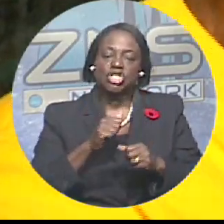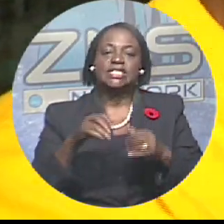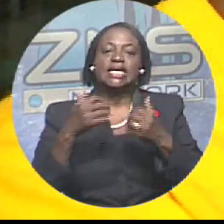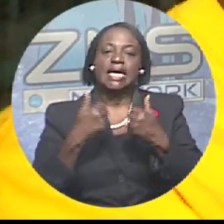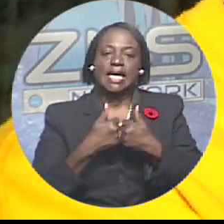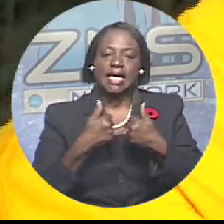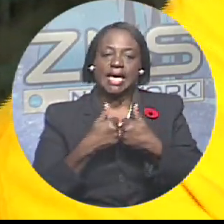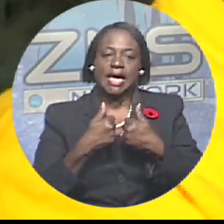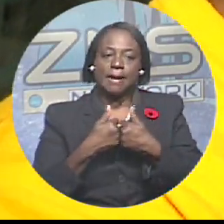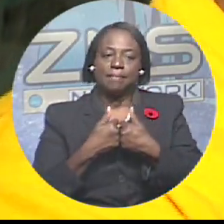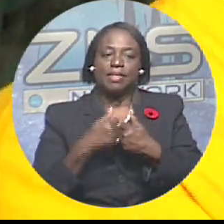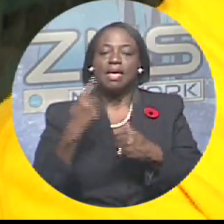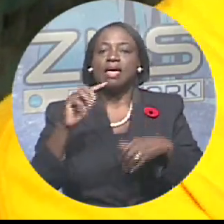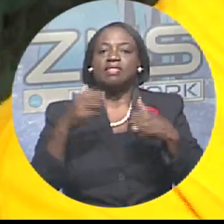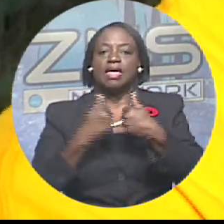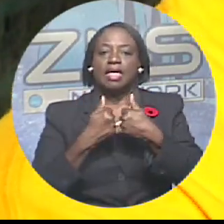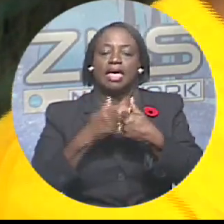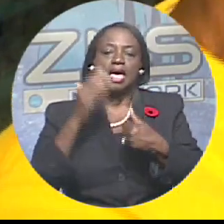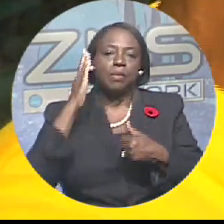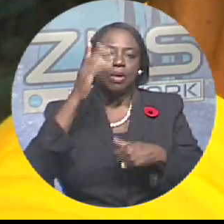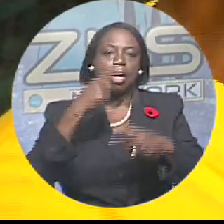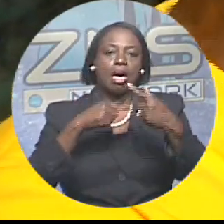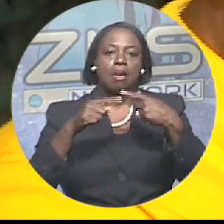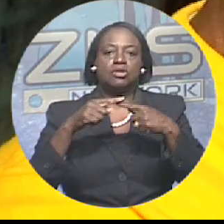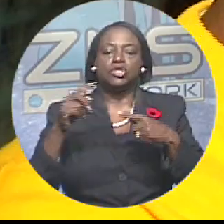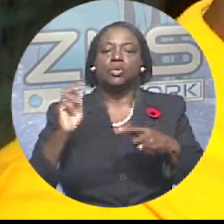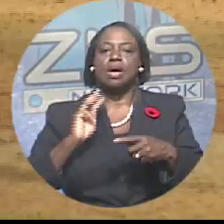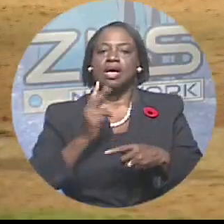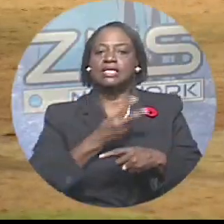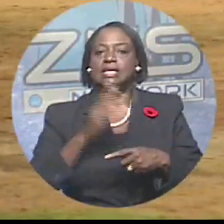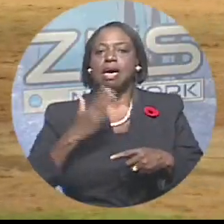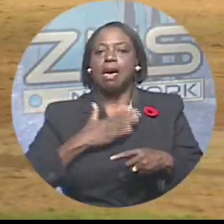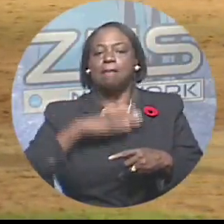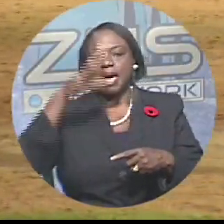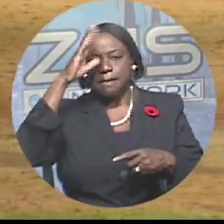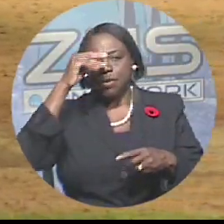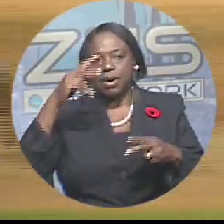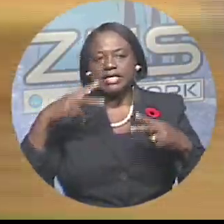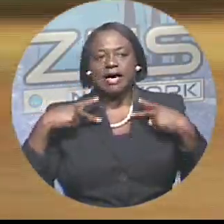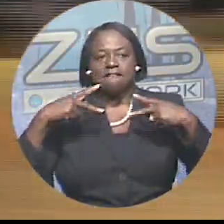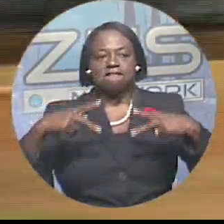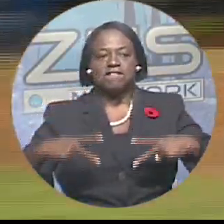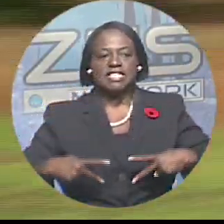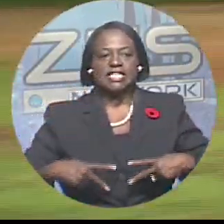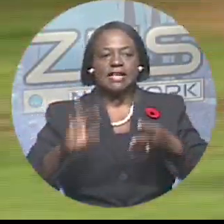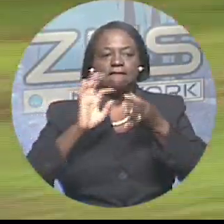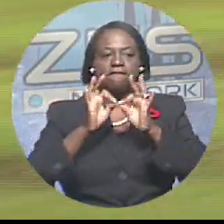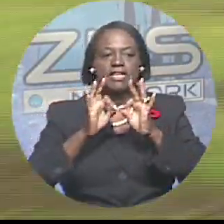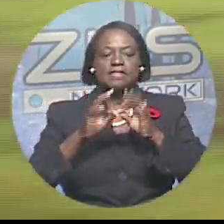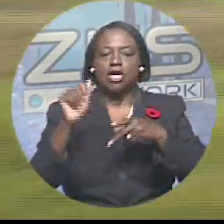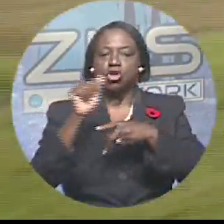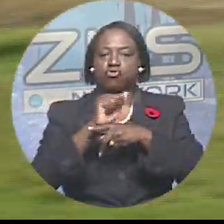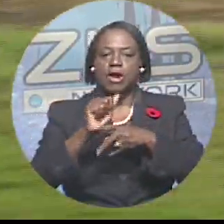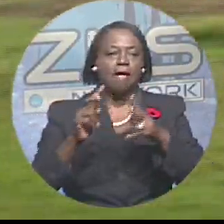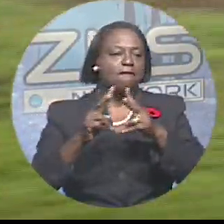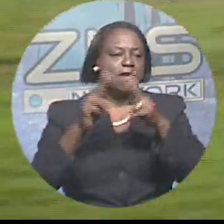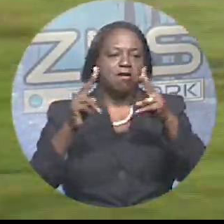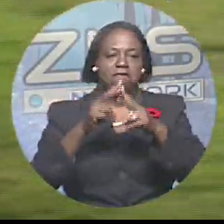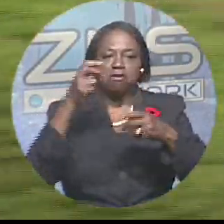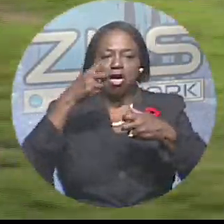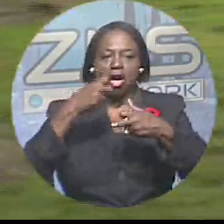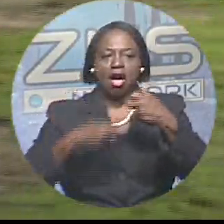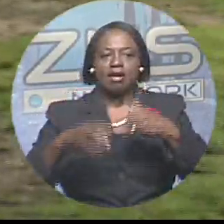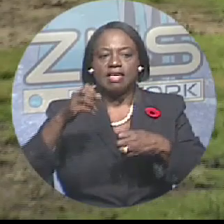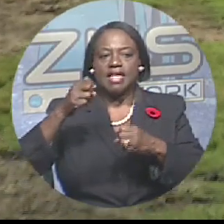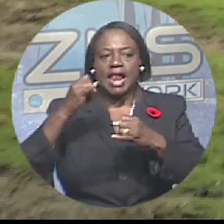can see, it did come to us, and we pulled through because my boys are physically fit, and they trained very hard for the last 2 weeks. What's the game plan